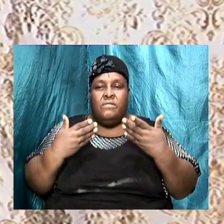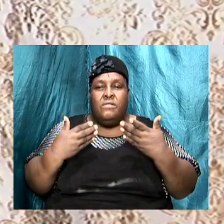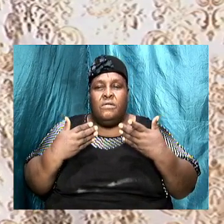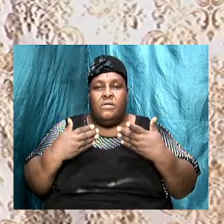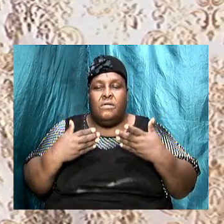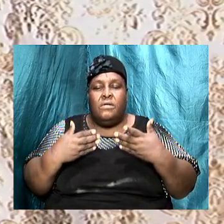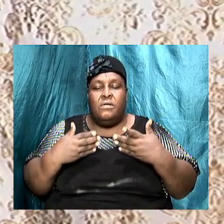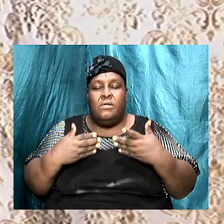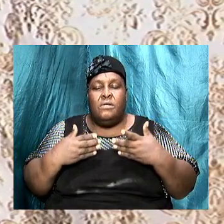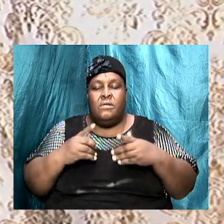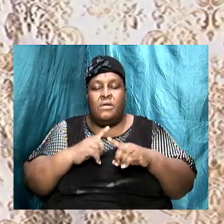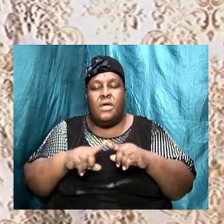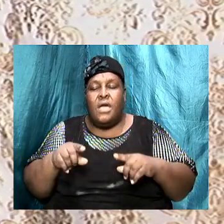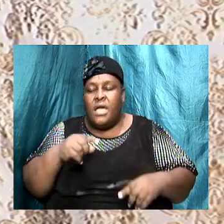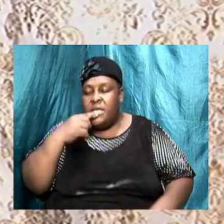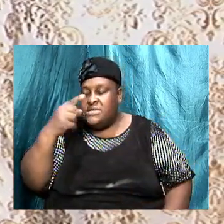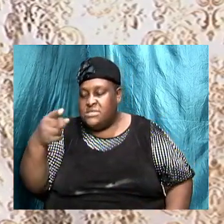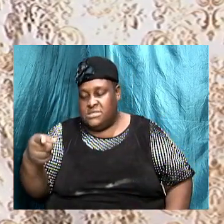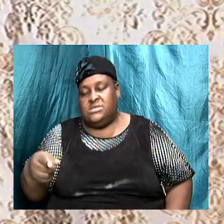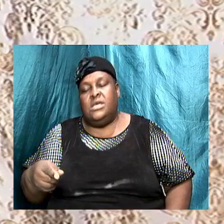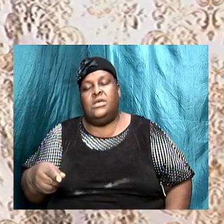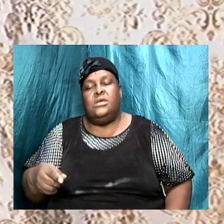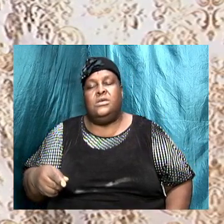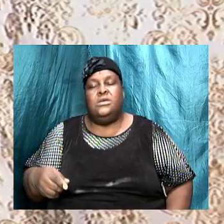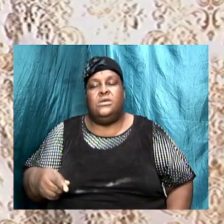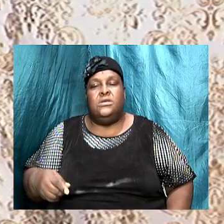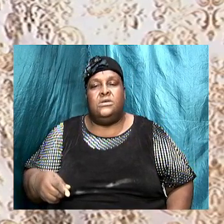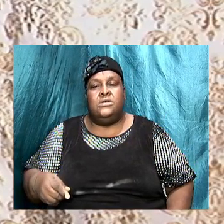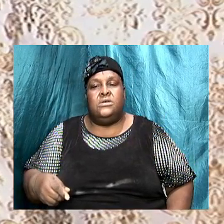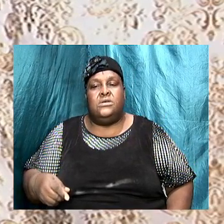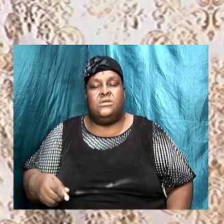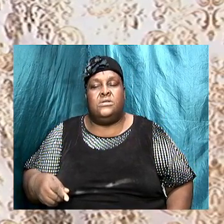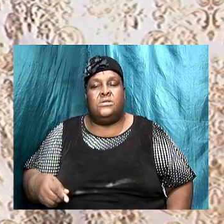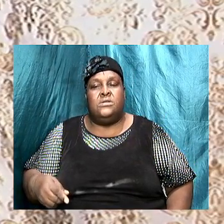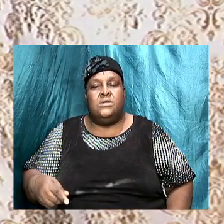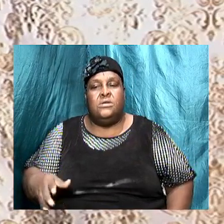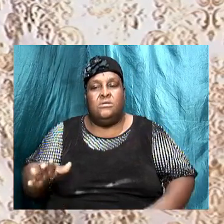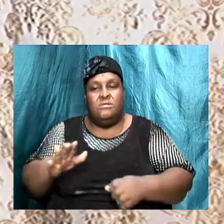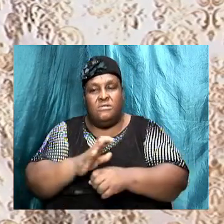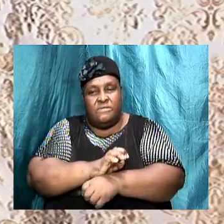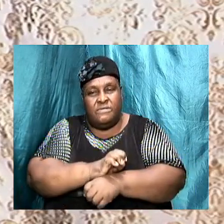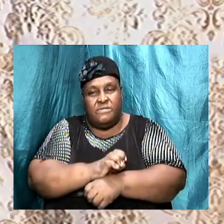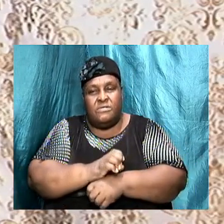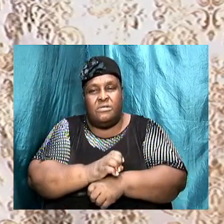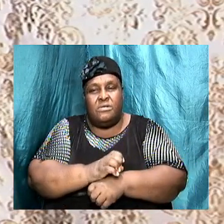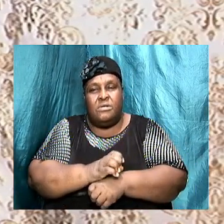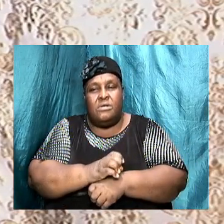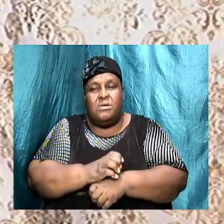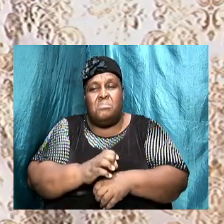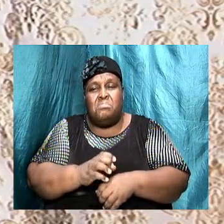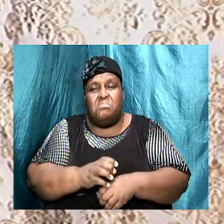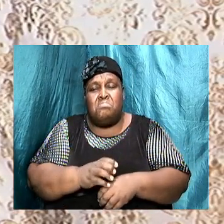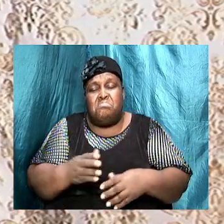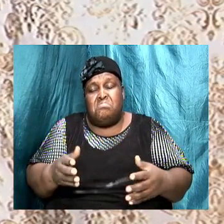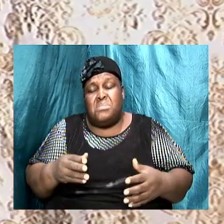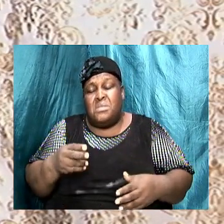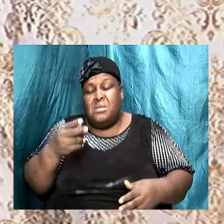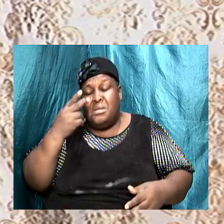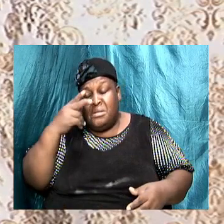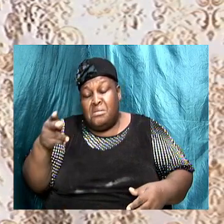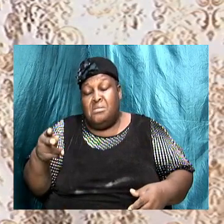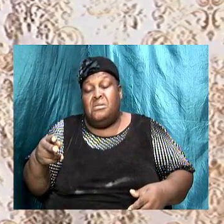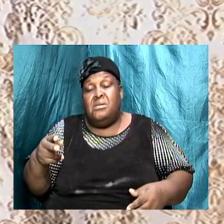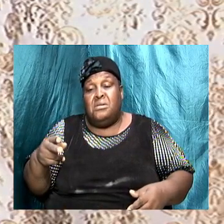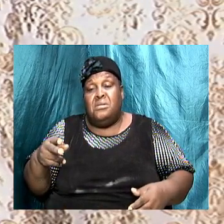emphasized enough. So, like I said, we will not look at everything as it pertains to belief. We will not